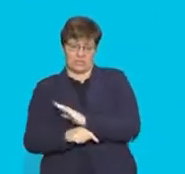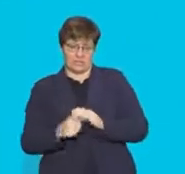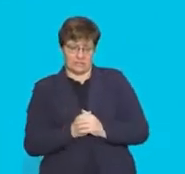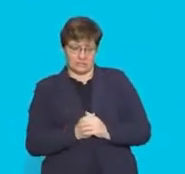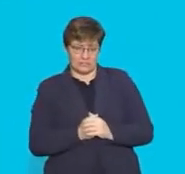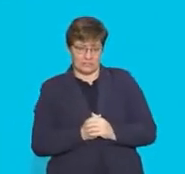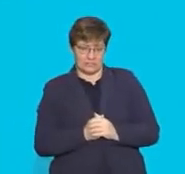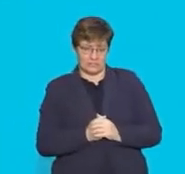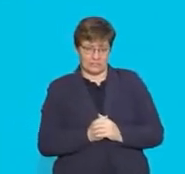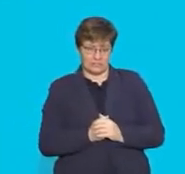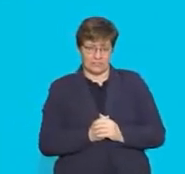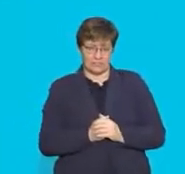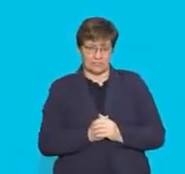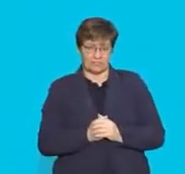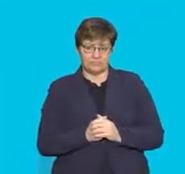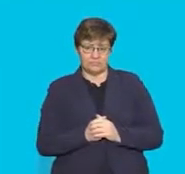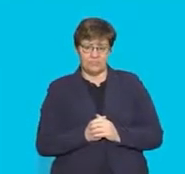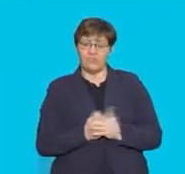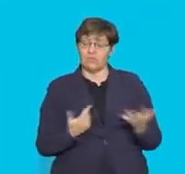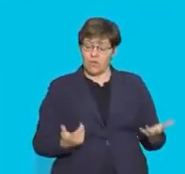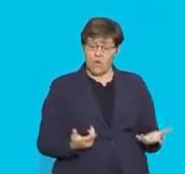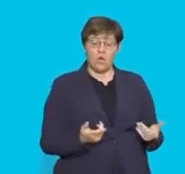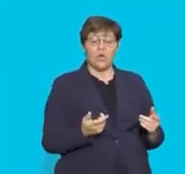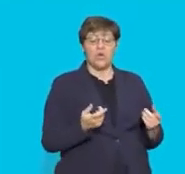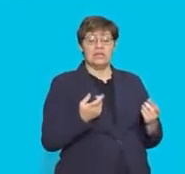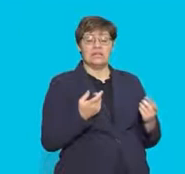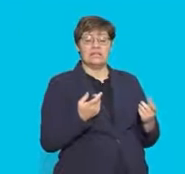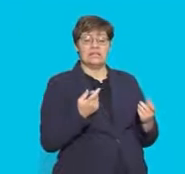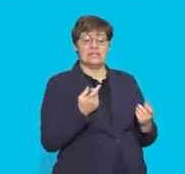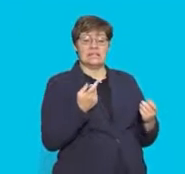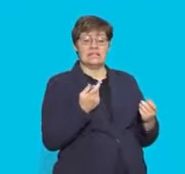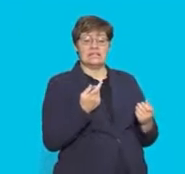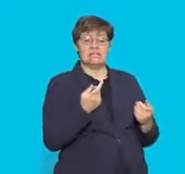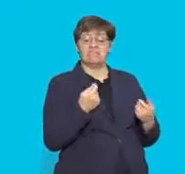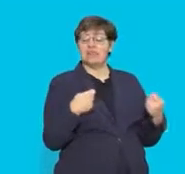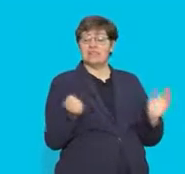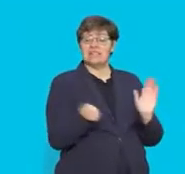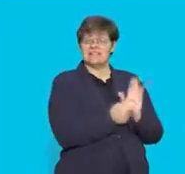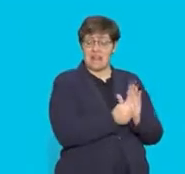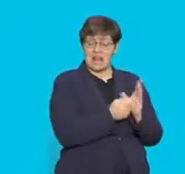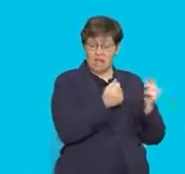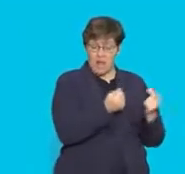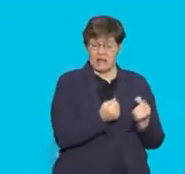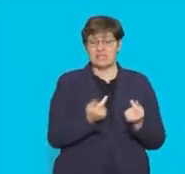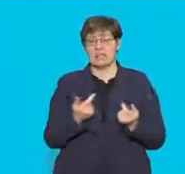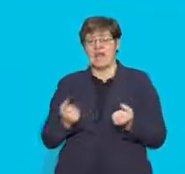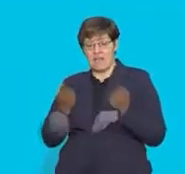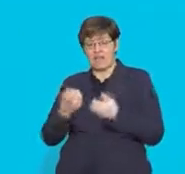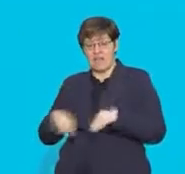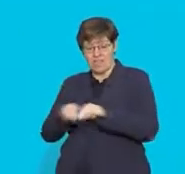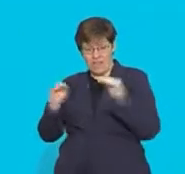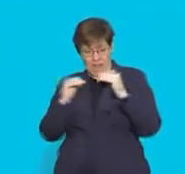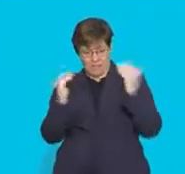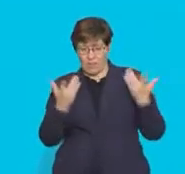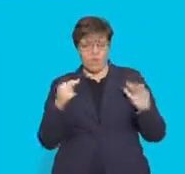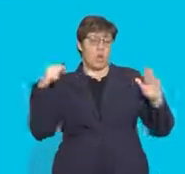And if my selling price is equal to my carrying value, there's no profit or no loss. All